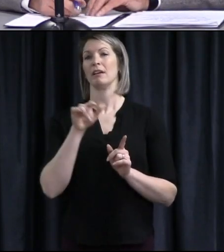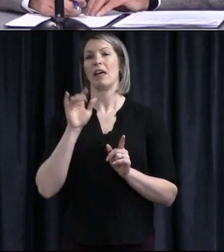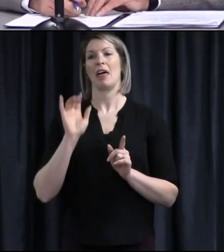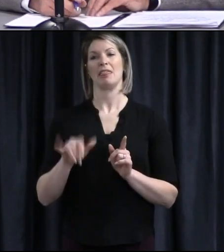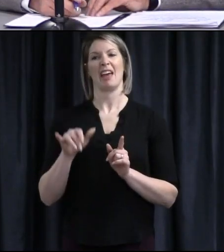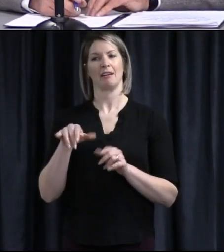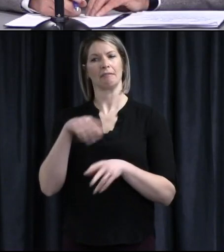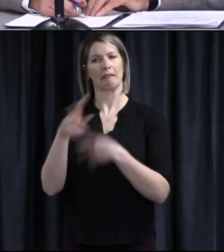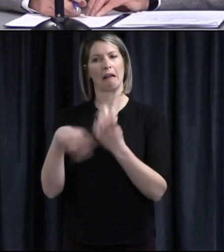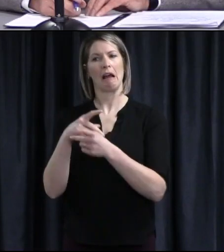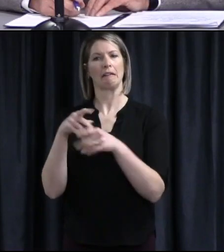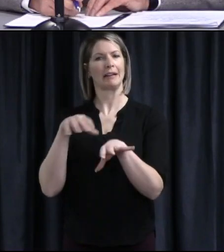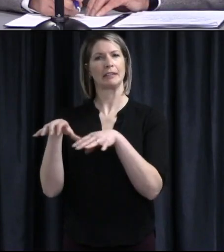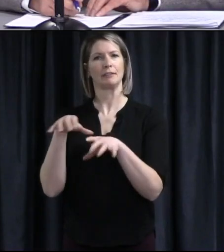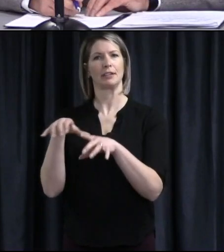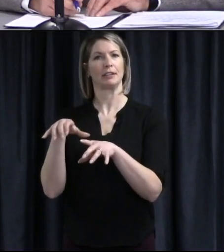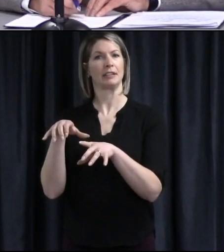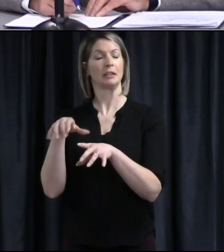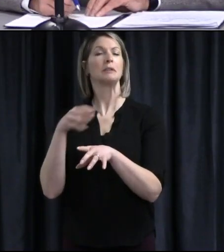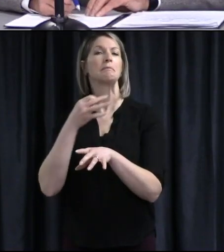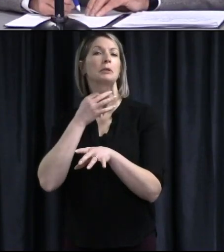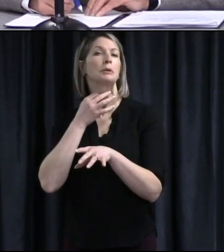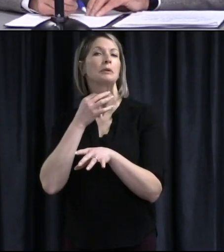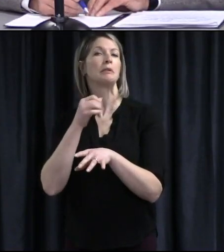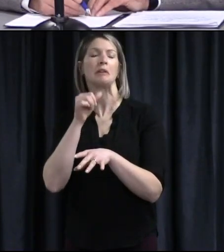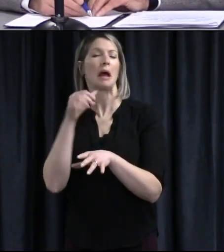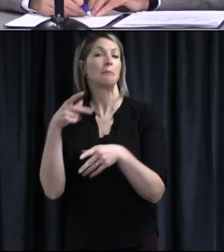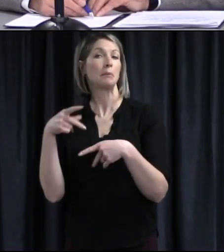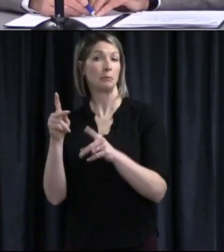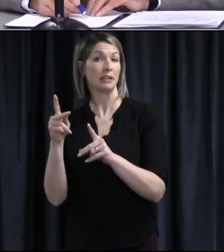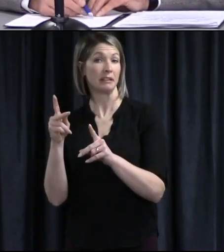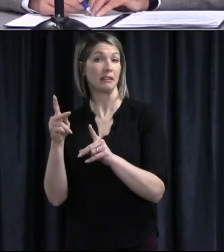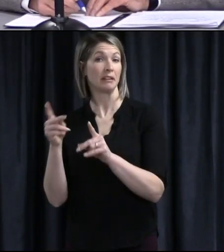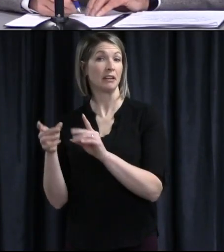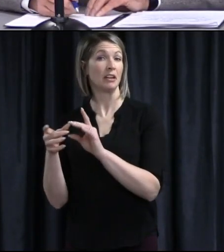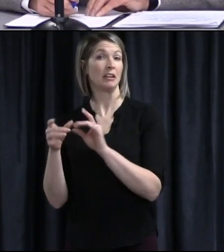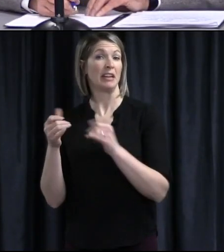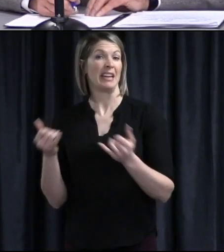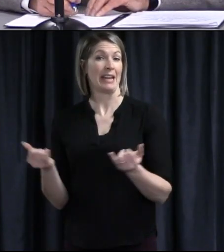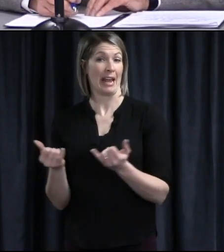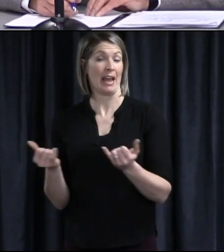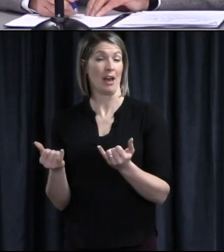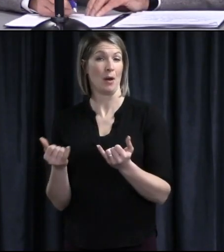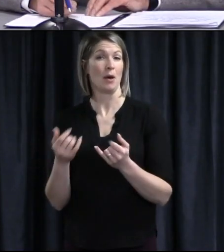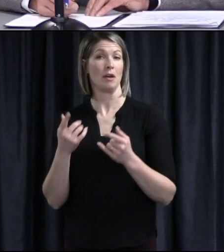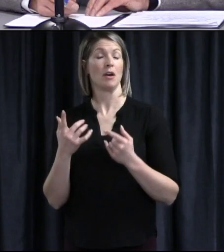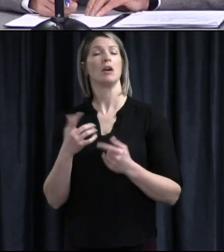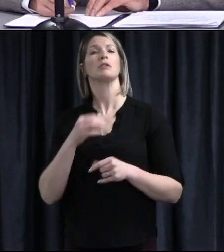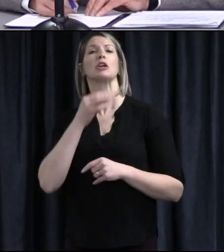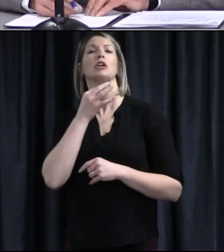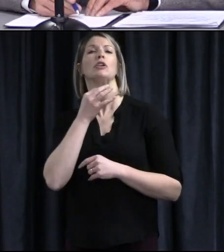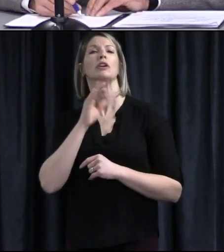activity outdoors would be acceptable around this time. But what would your